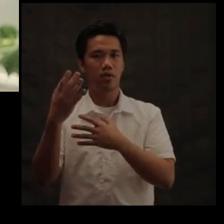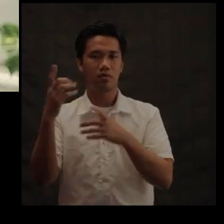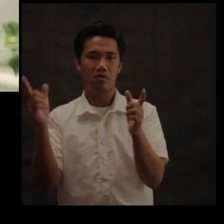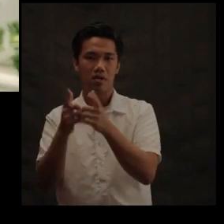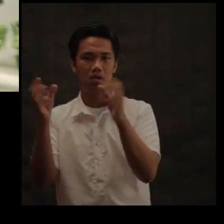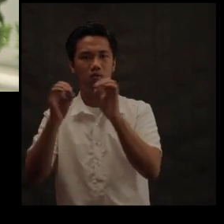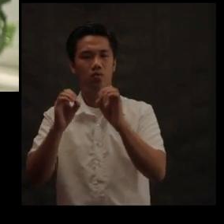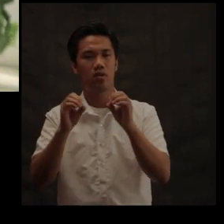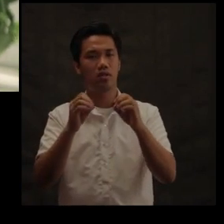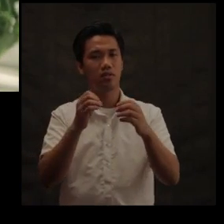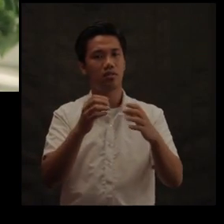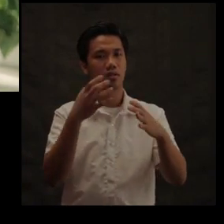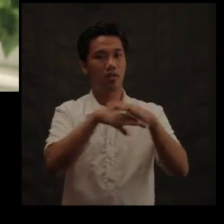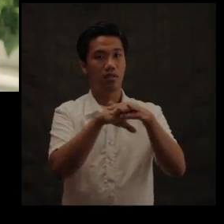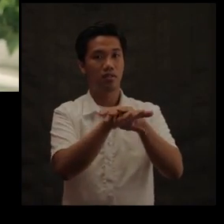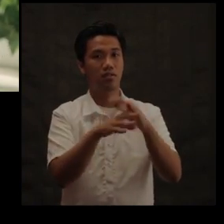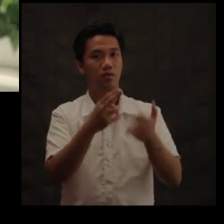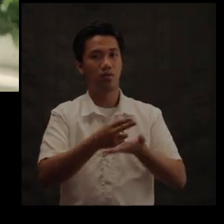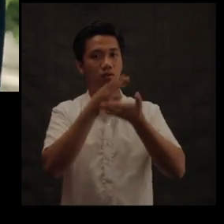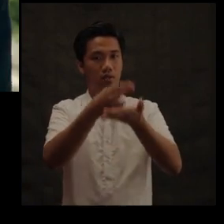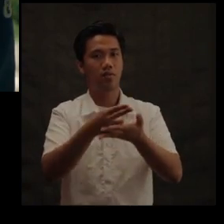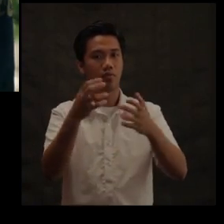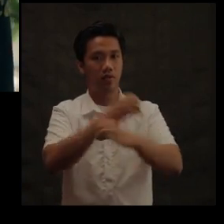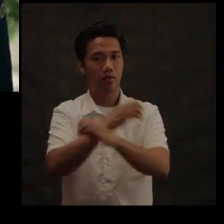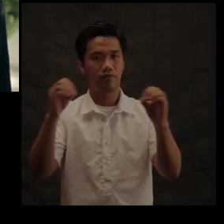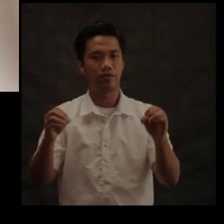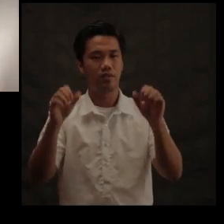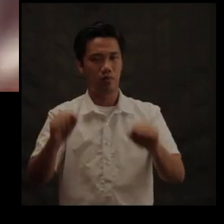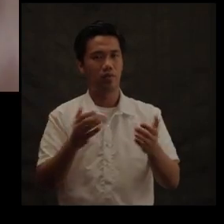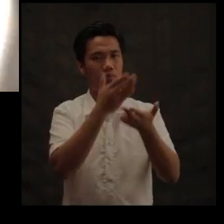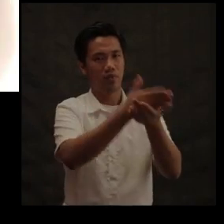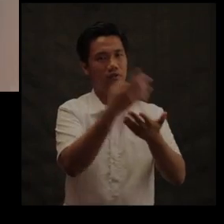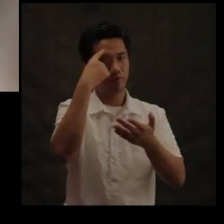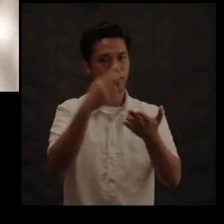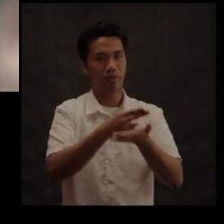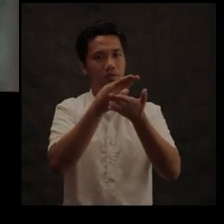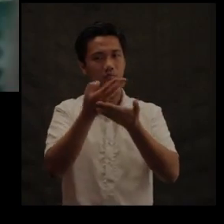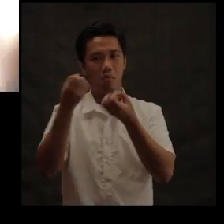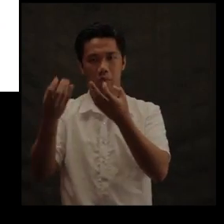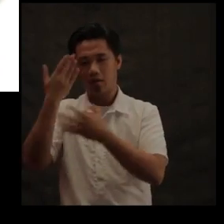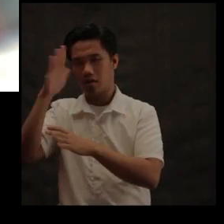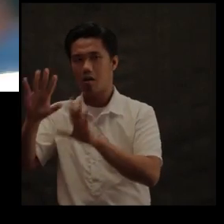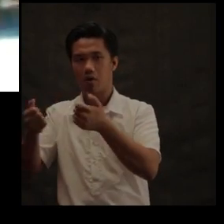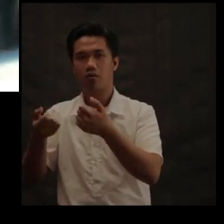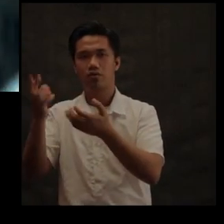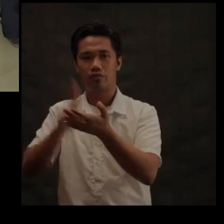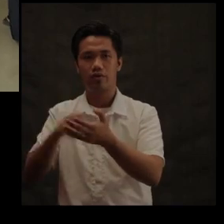and have little or no access to welfare offices to which they could turn for assistance. Many do not know how to register to